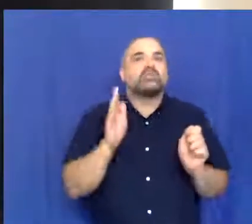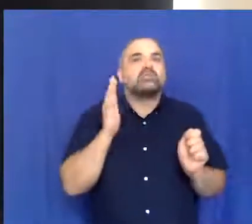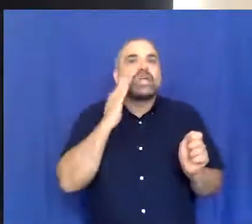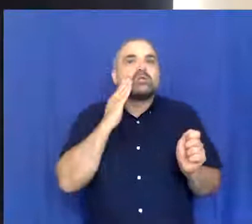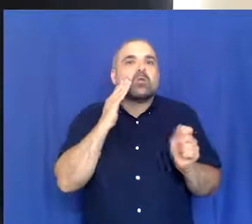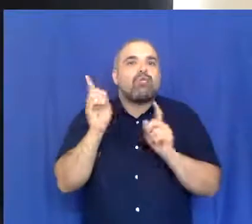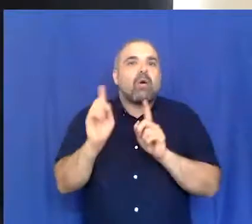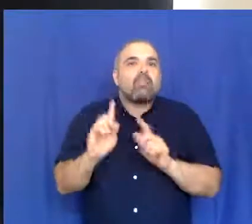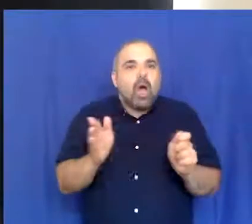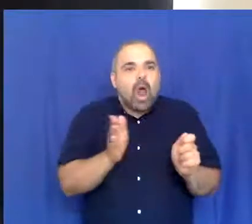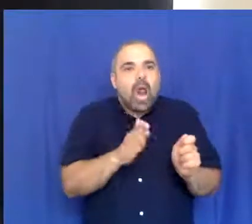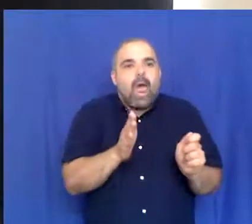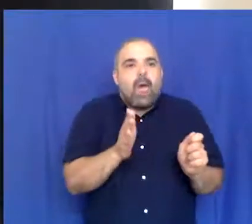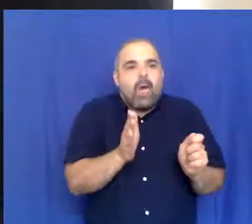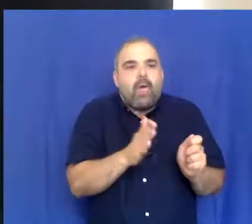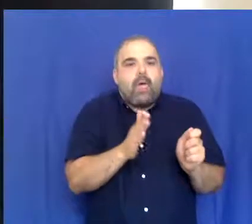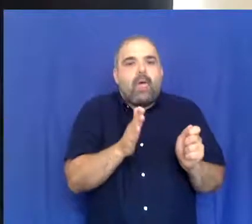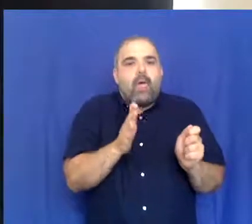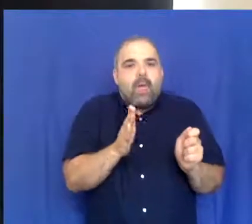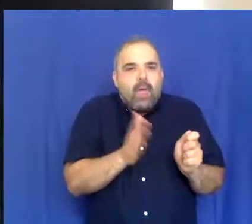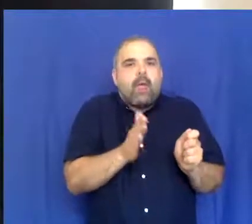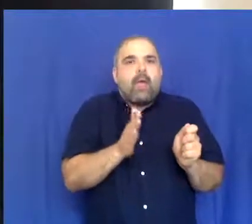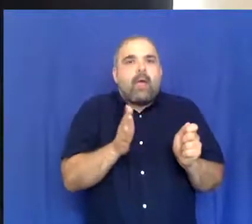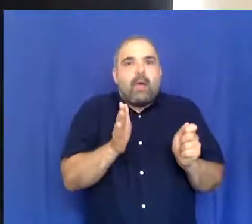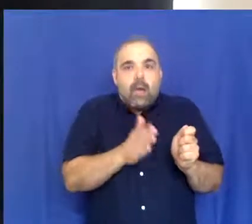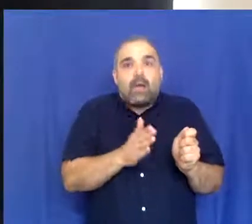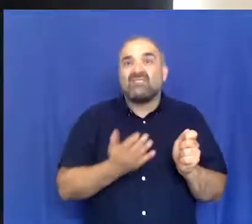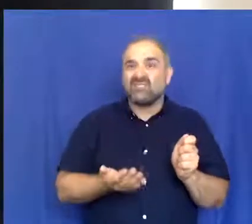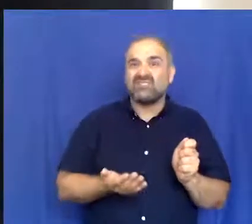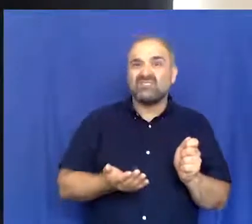And now some quiet thunder.